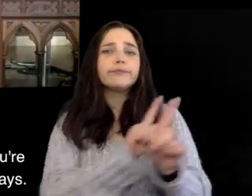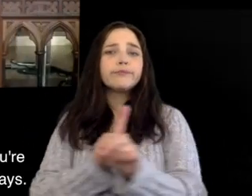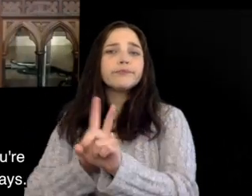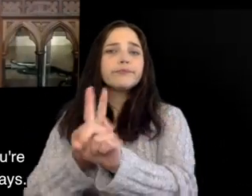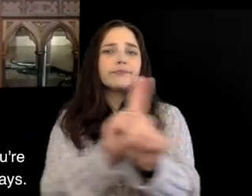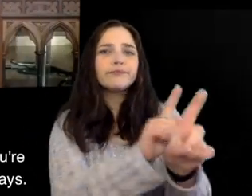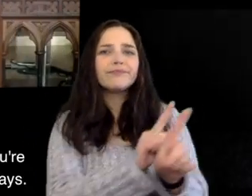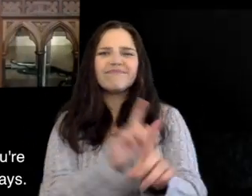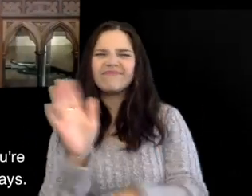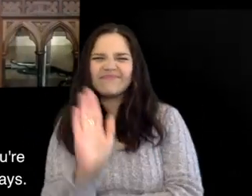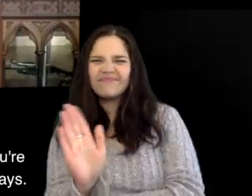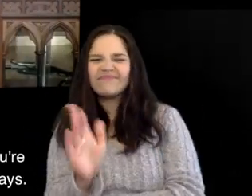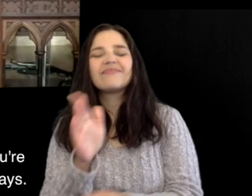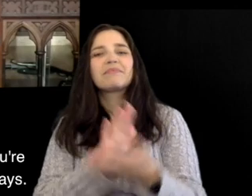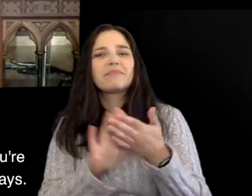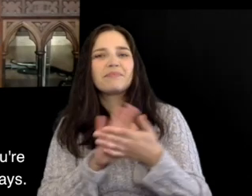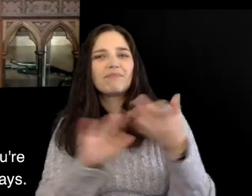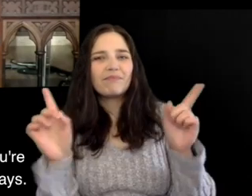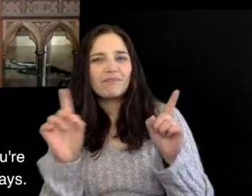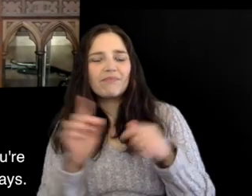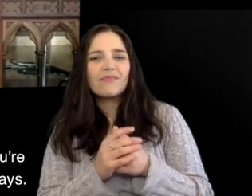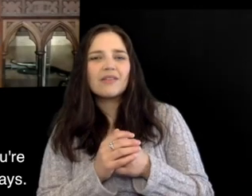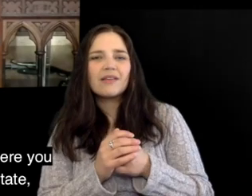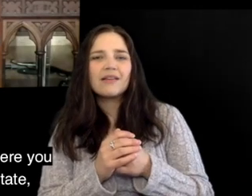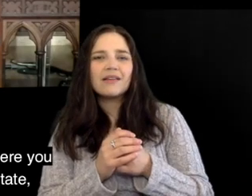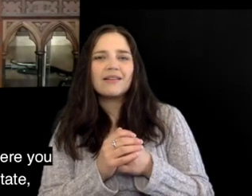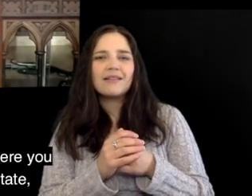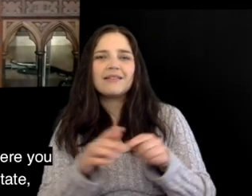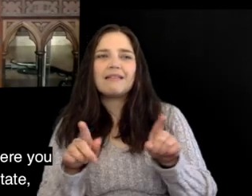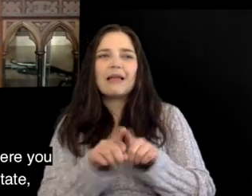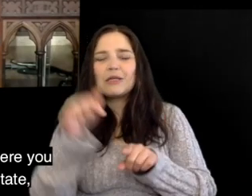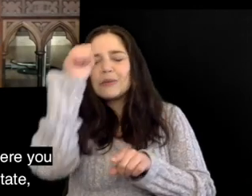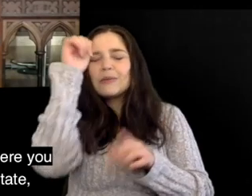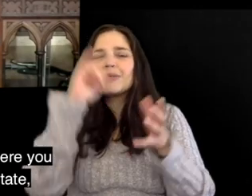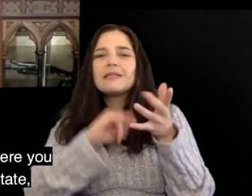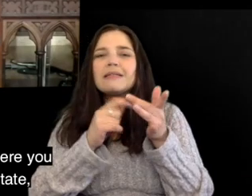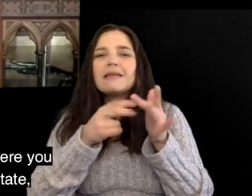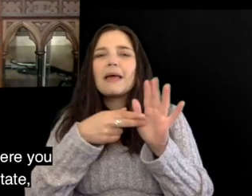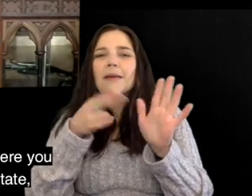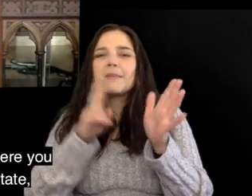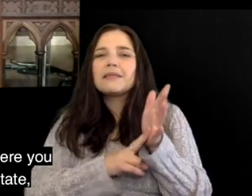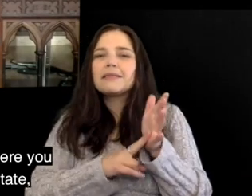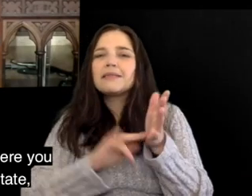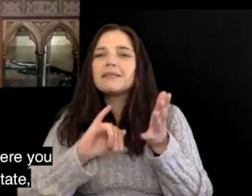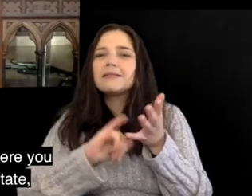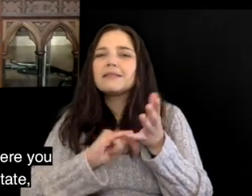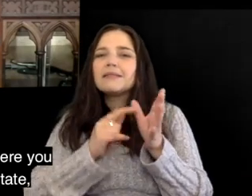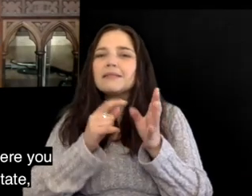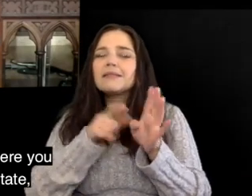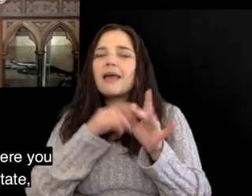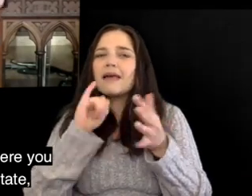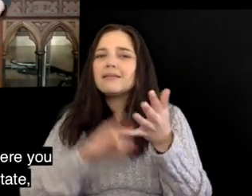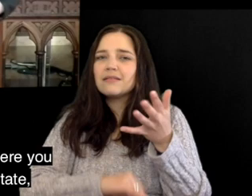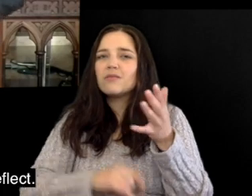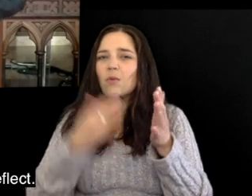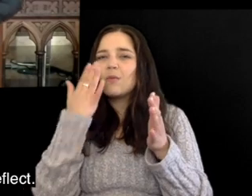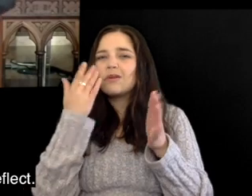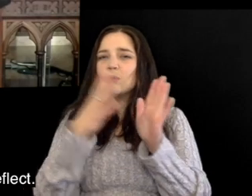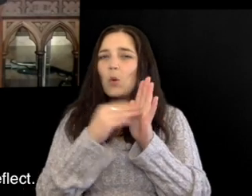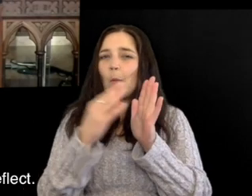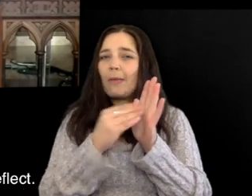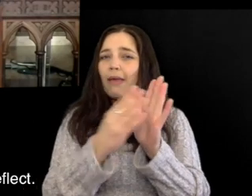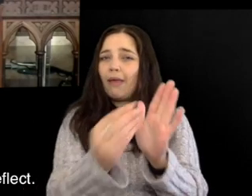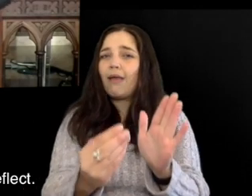and it actually means, you know, like playing Simon Says. You know that game where you follow, where you